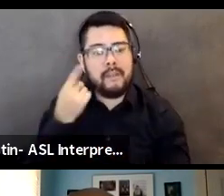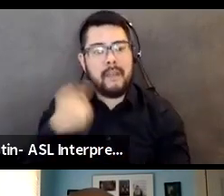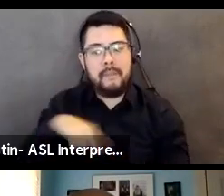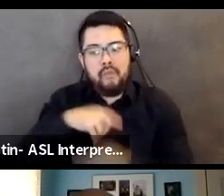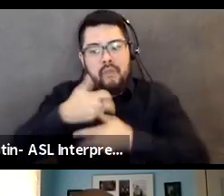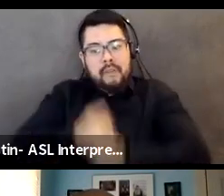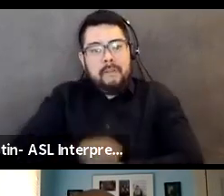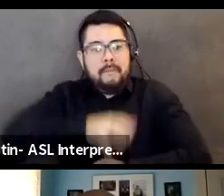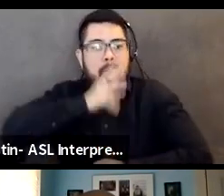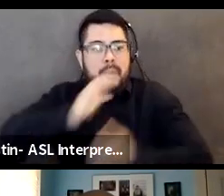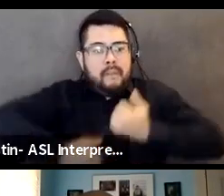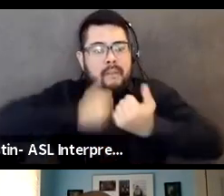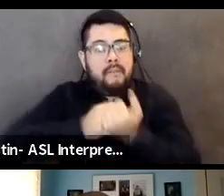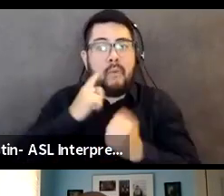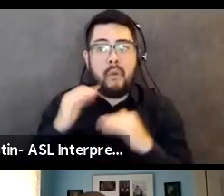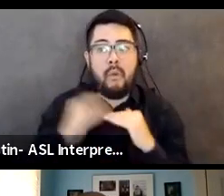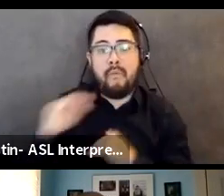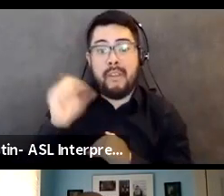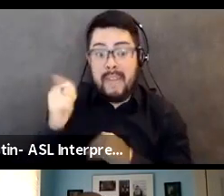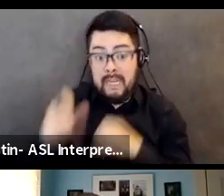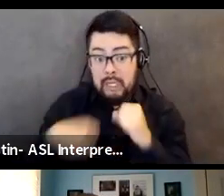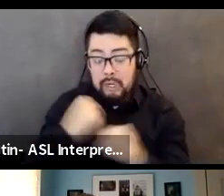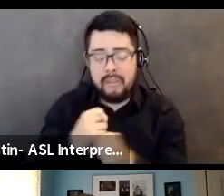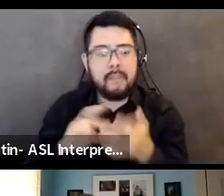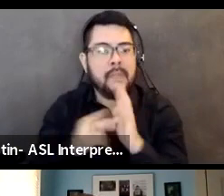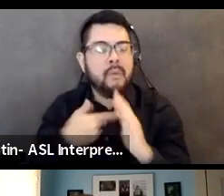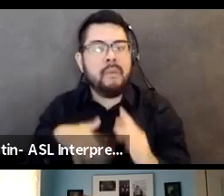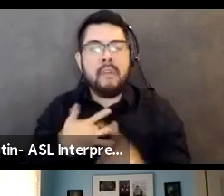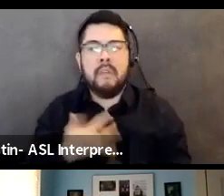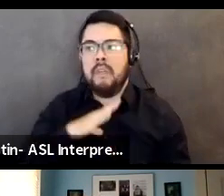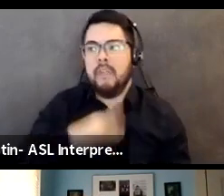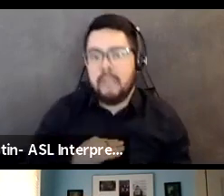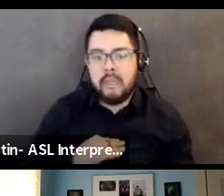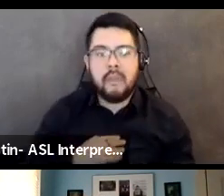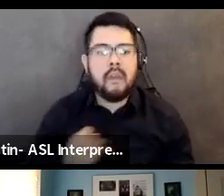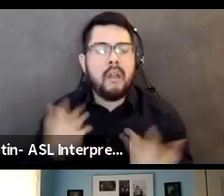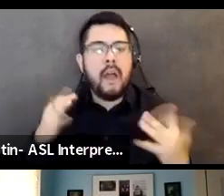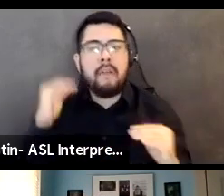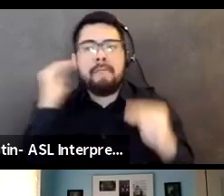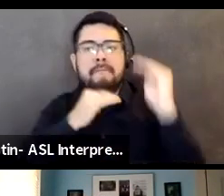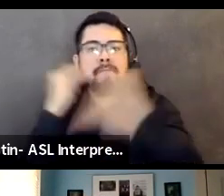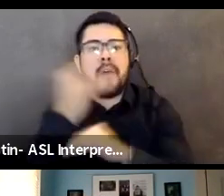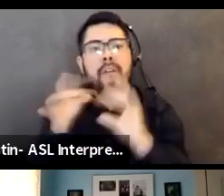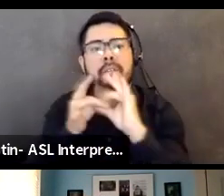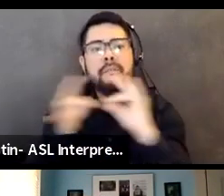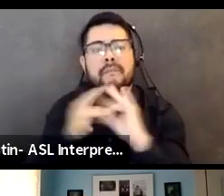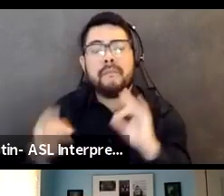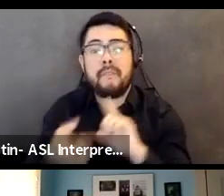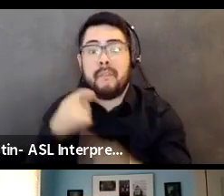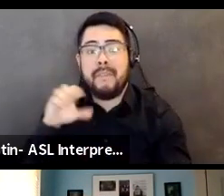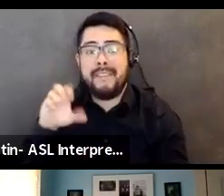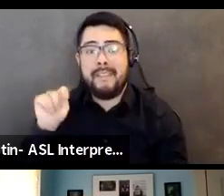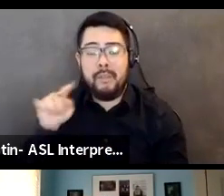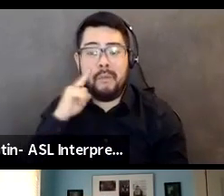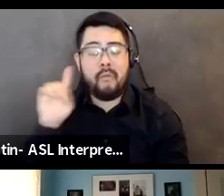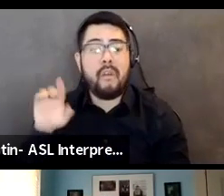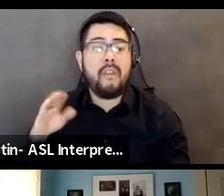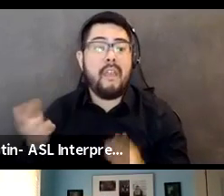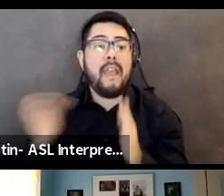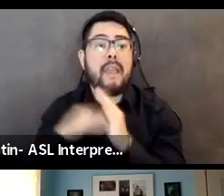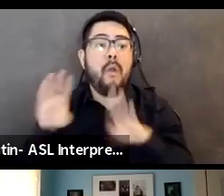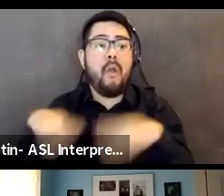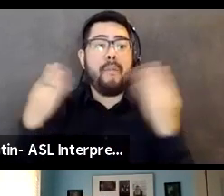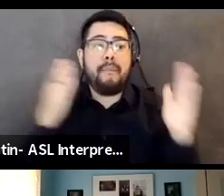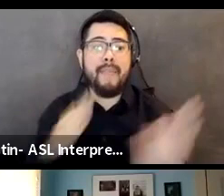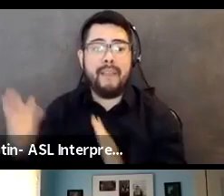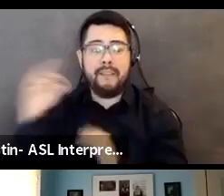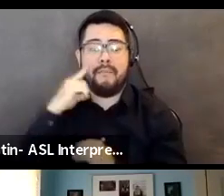charter school community for over a decade we are very disheartened to hear consistent false remarks made by chris barrens of the ctu on the reopening plans of public charter